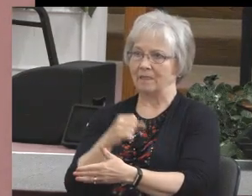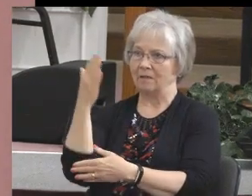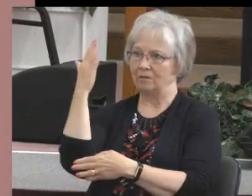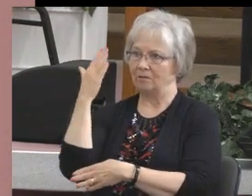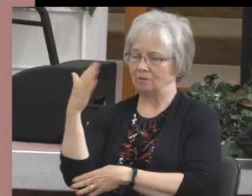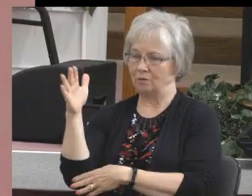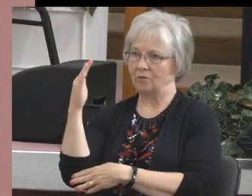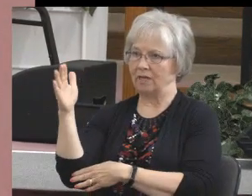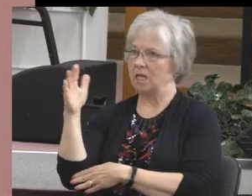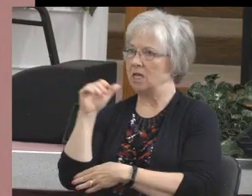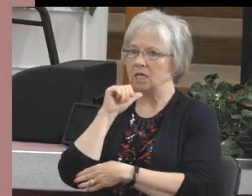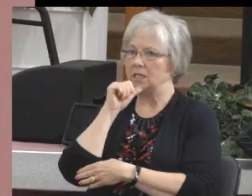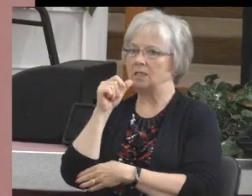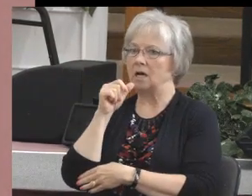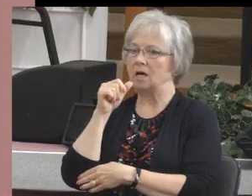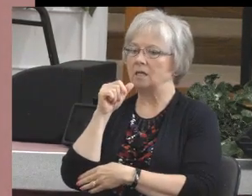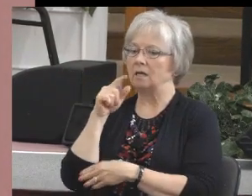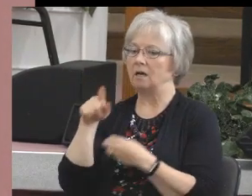not about a statement